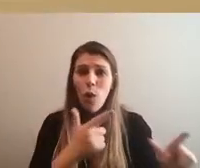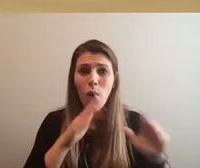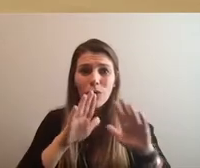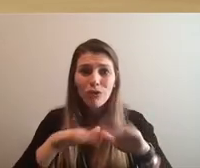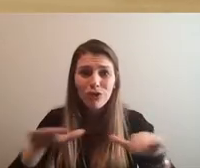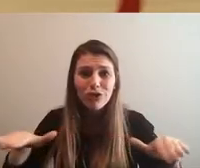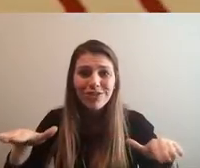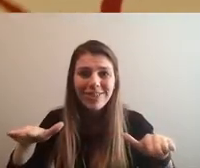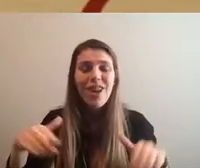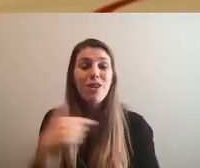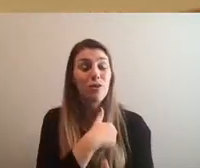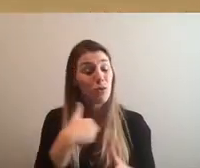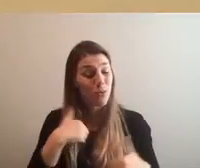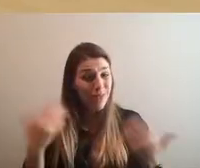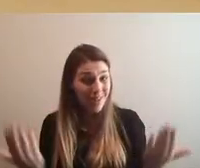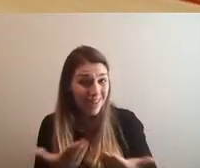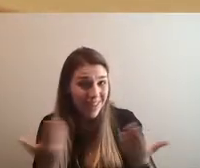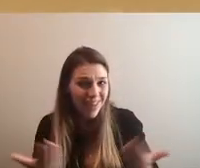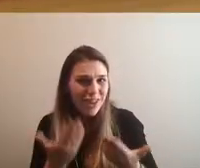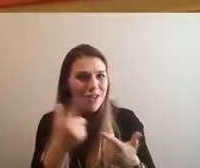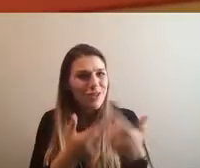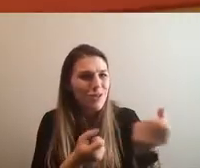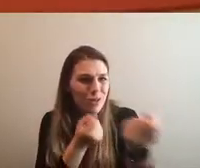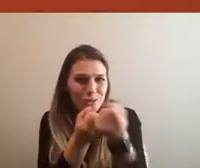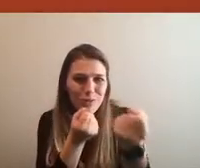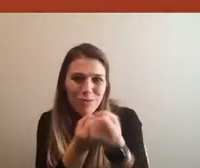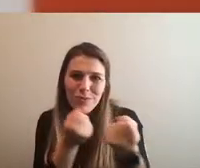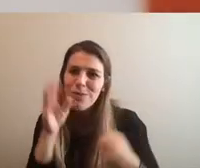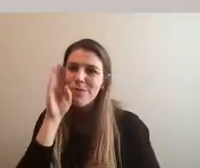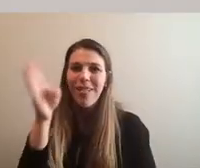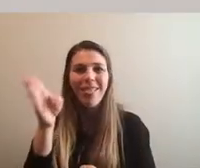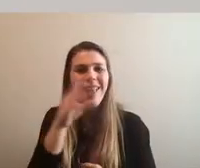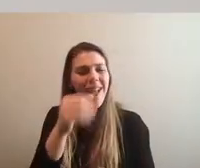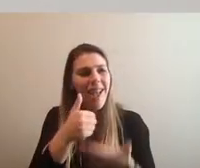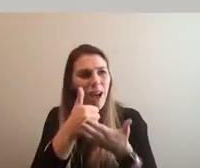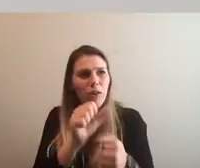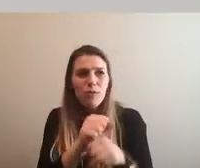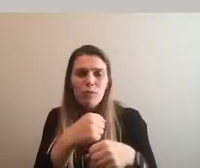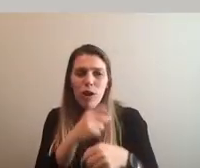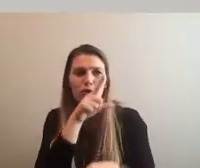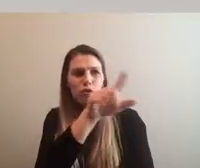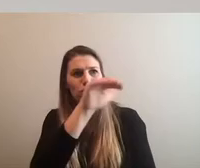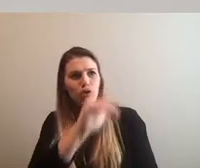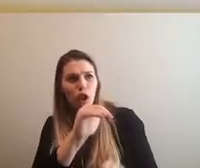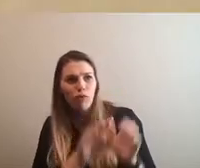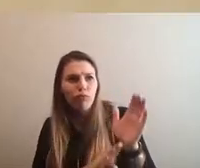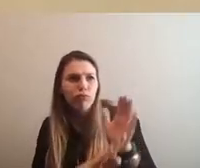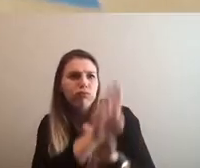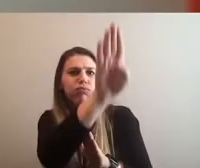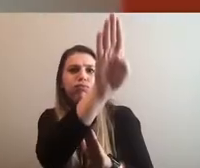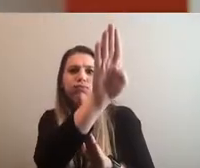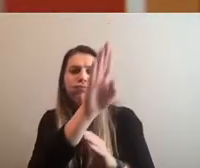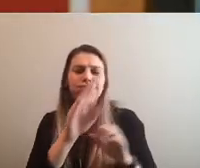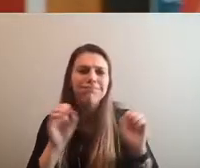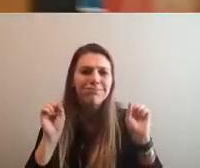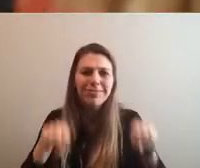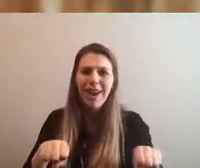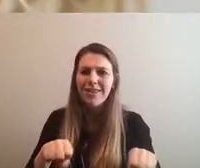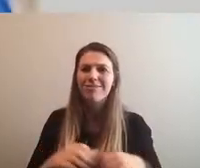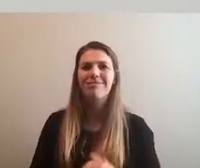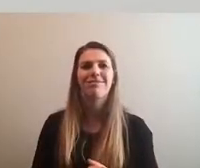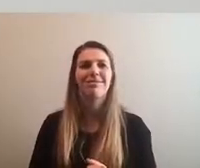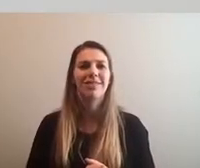And we are here to support you in helping to make sure your child lives the fullest life possible. You